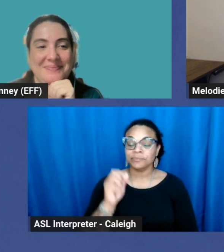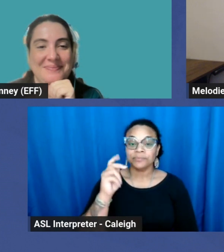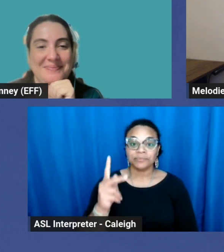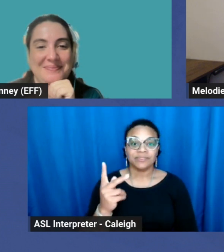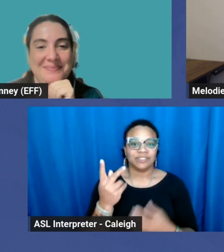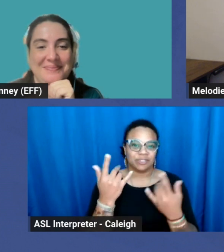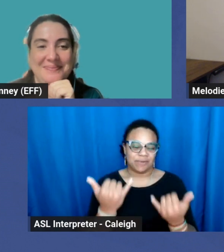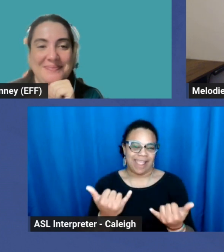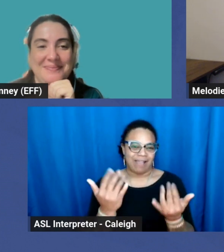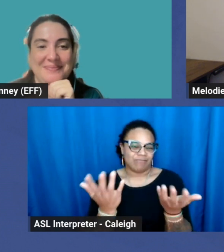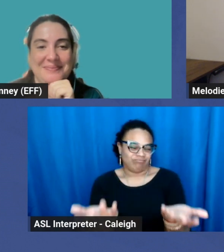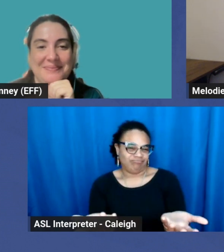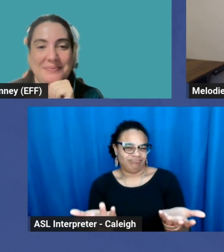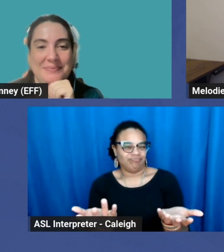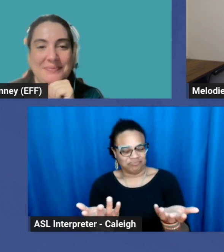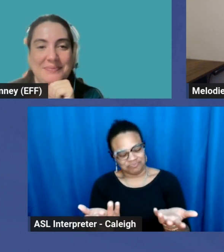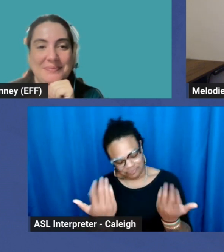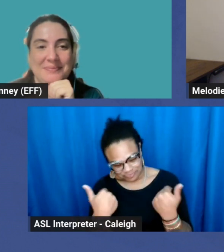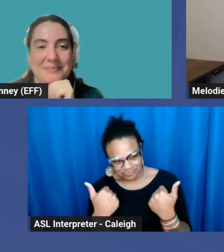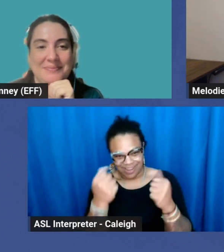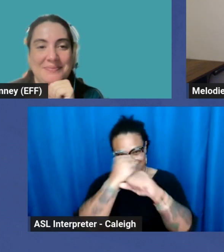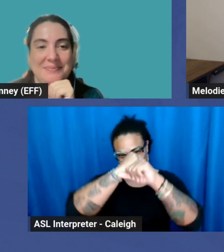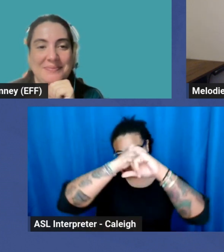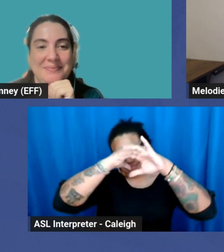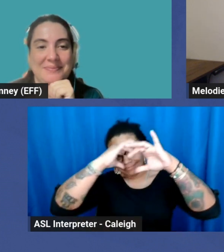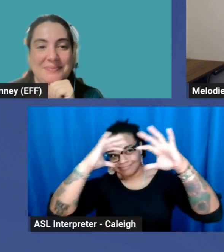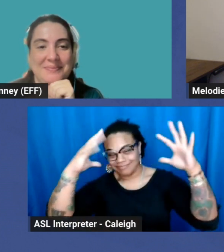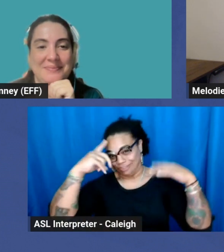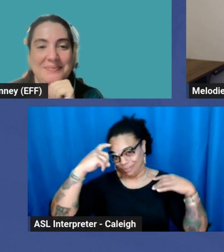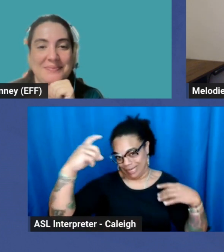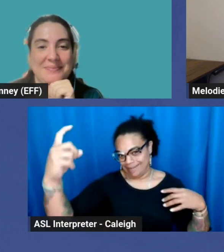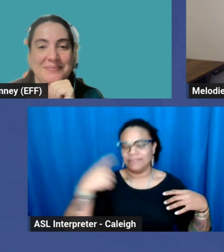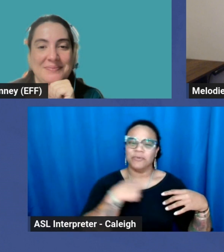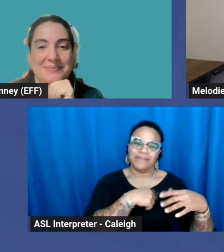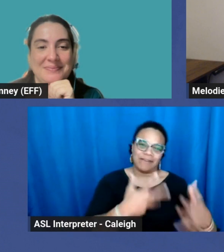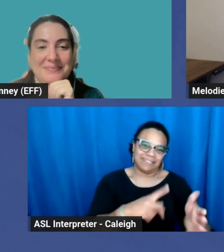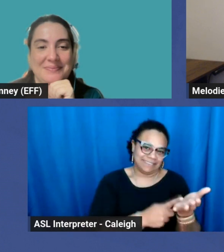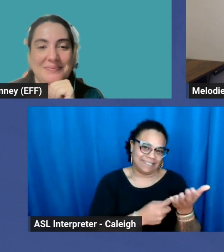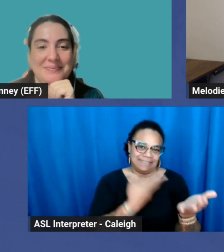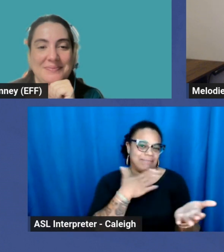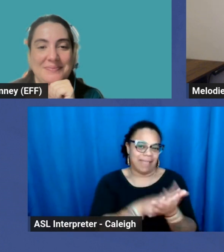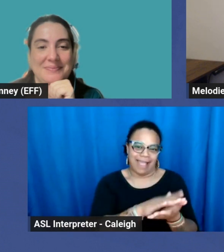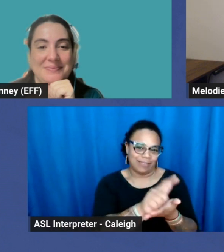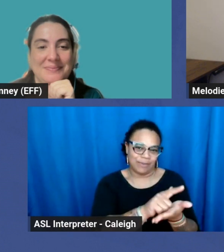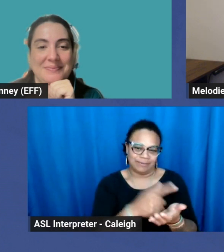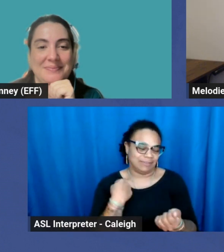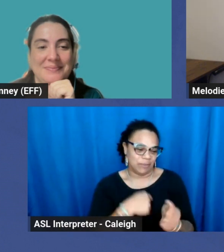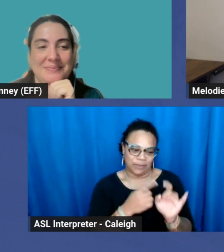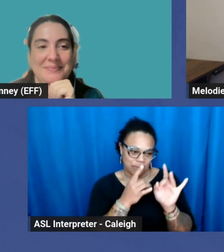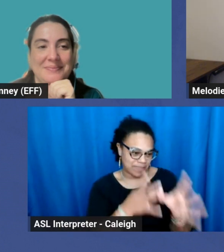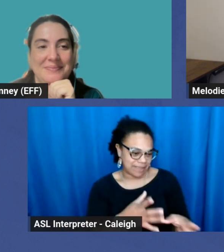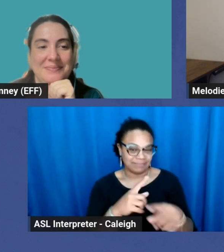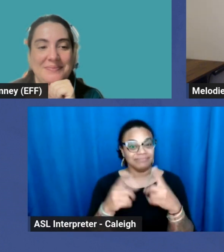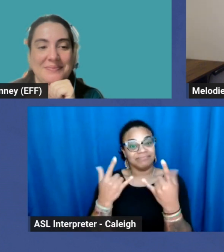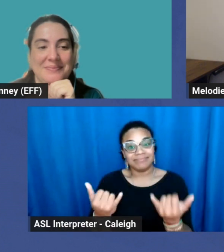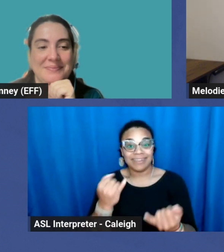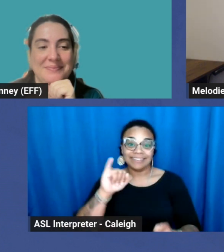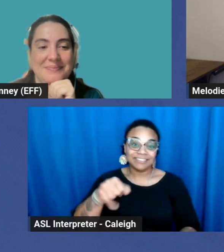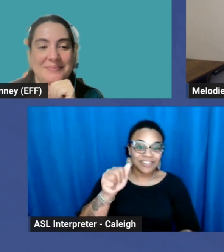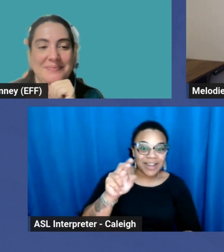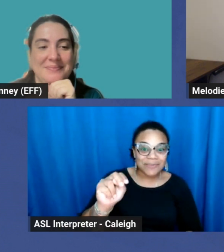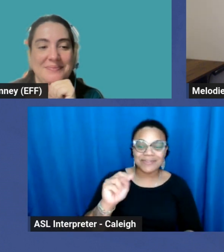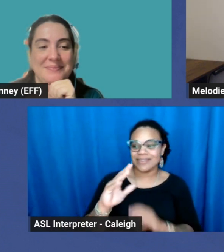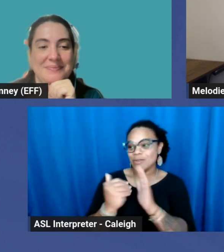like dream a little bit here. We've talked about a lot of bad legislation we don't like. It's January. It's a new year. We're getting